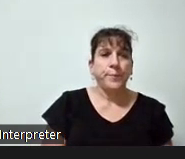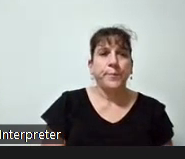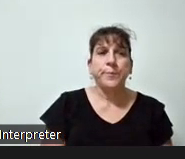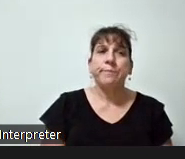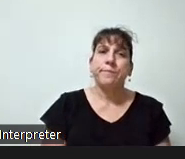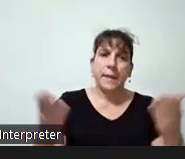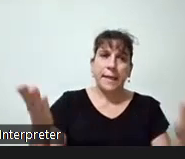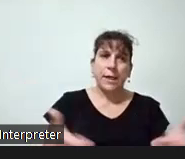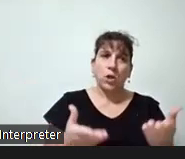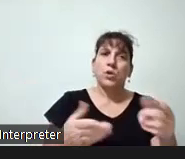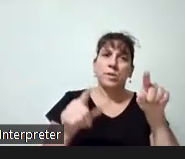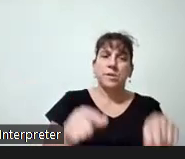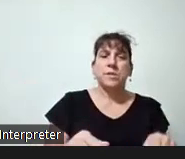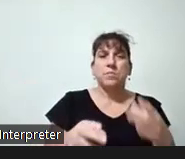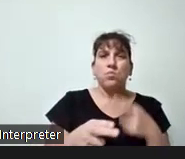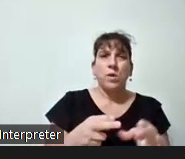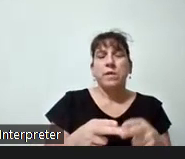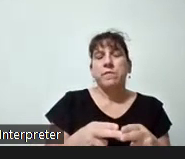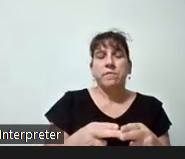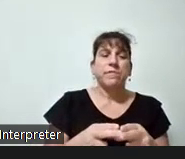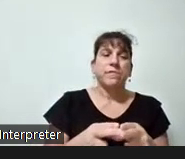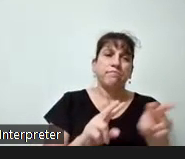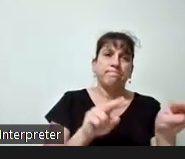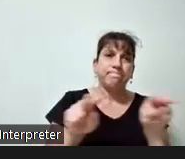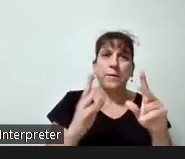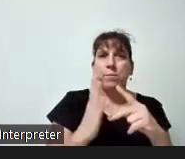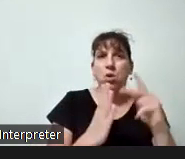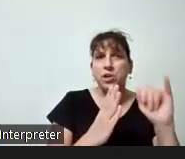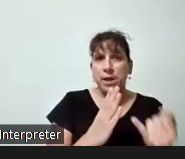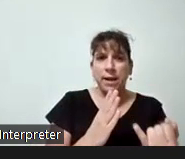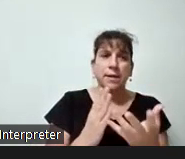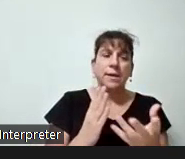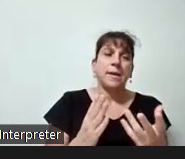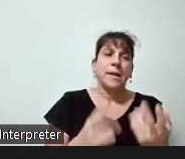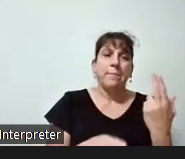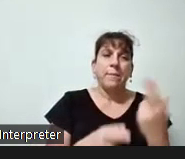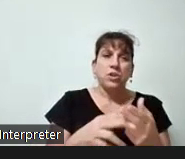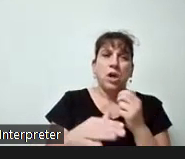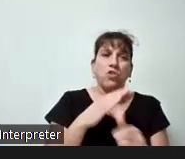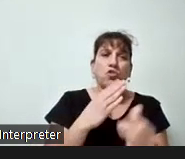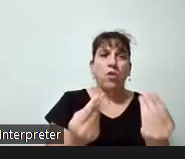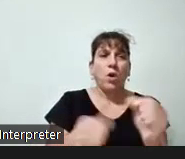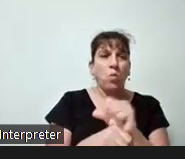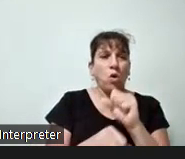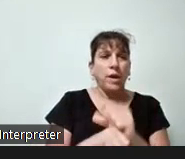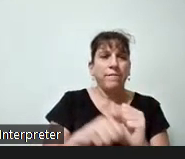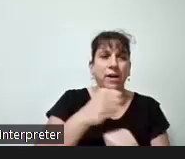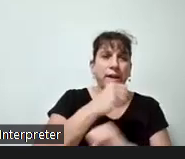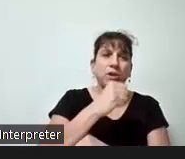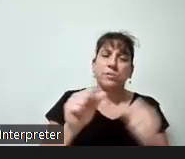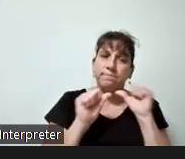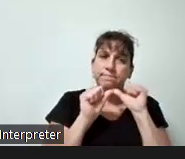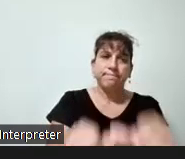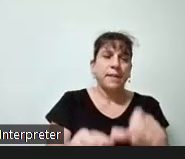So here, kind of a brief overview towards the end of the project, but like I mentioned, underground work, foundation work ongoing, steel and